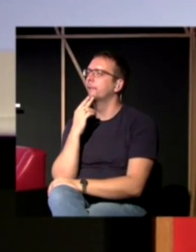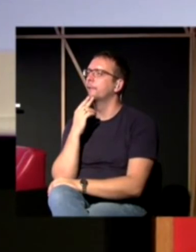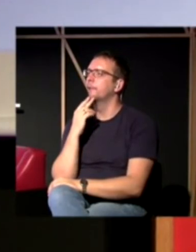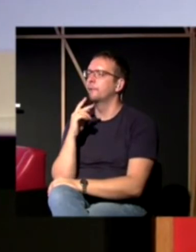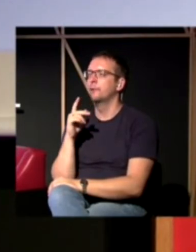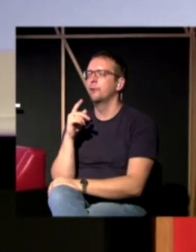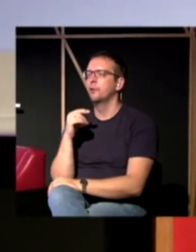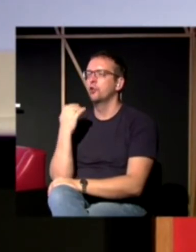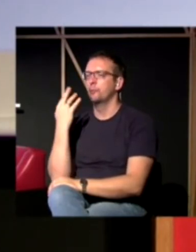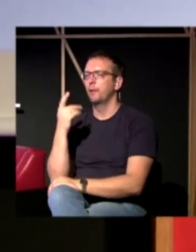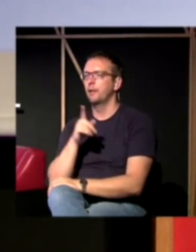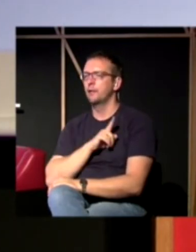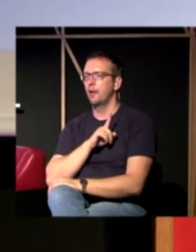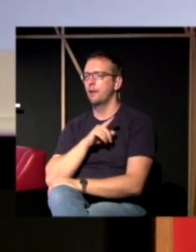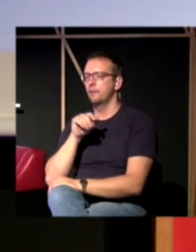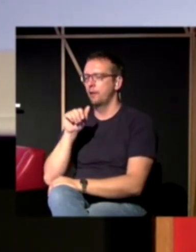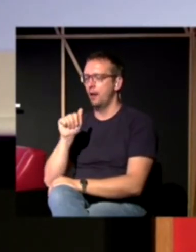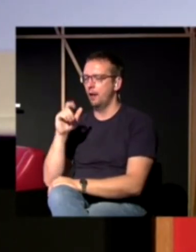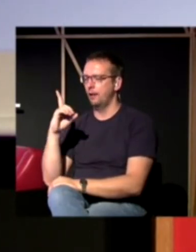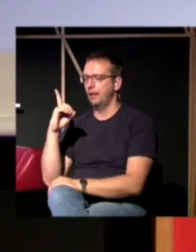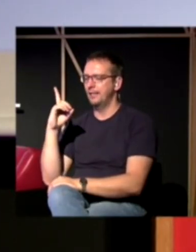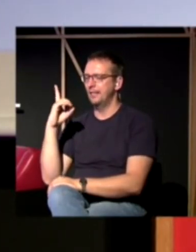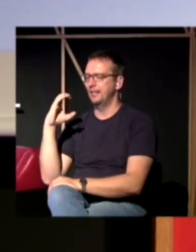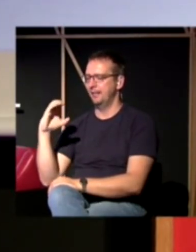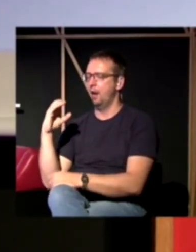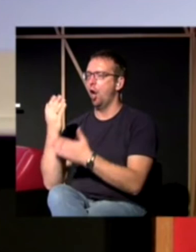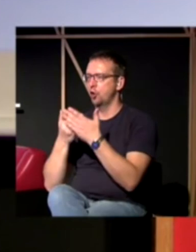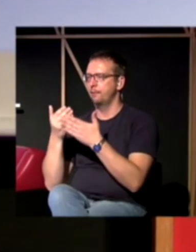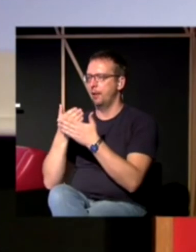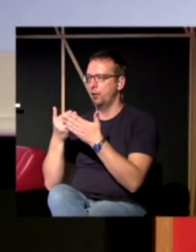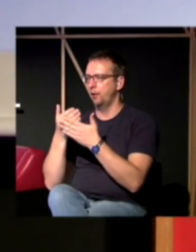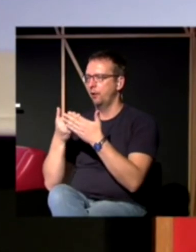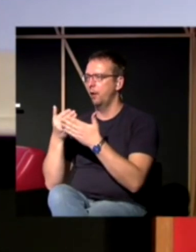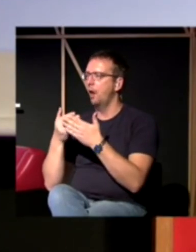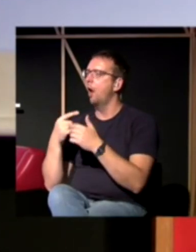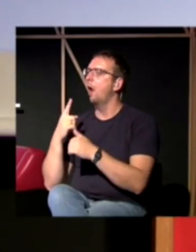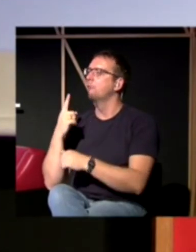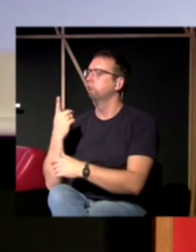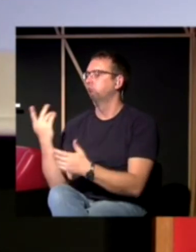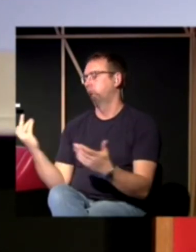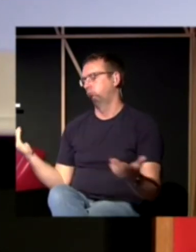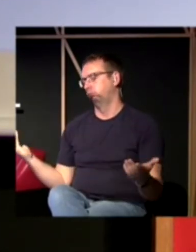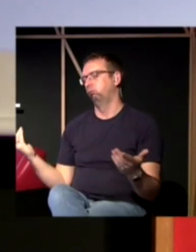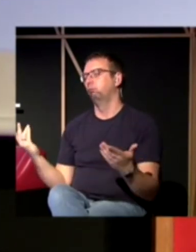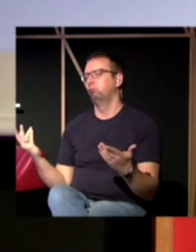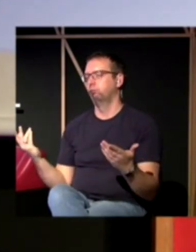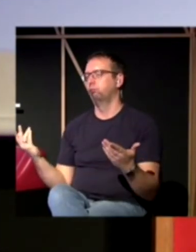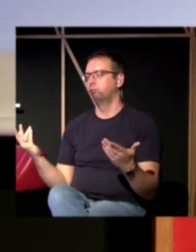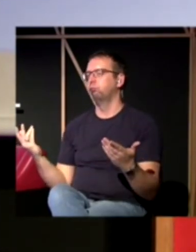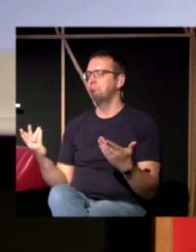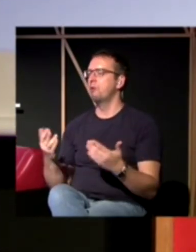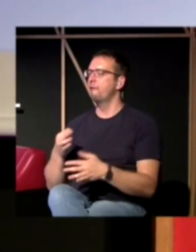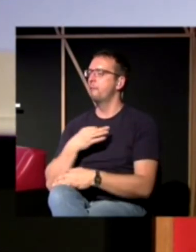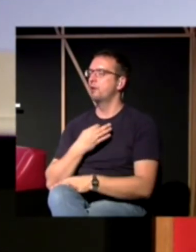else, is that you have this social dimension you don't have when you